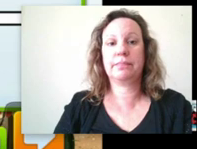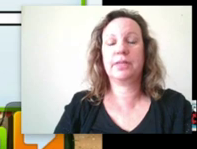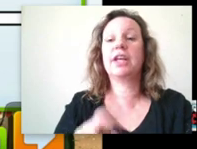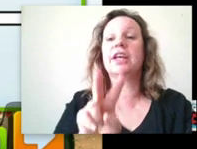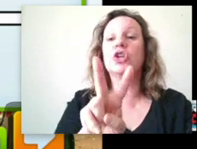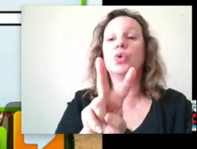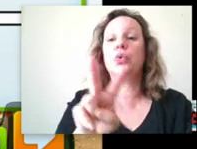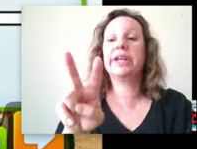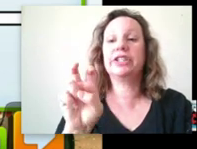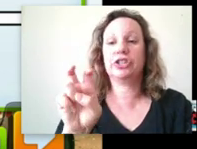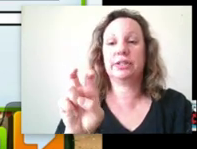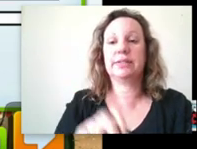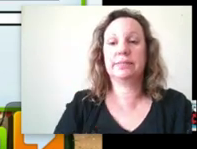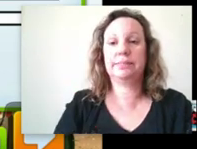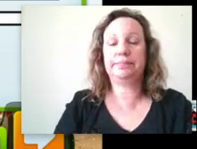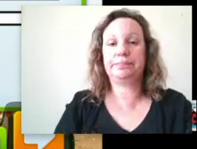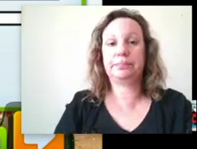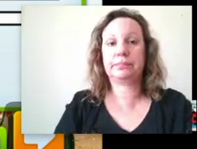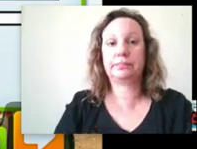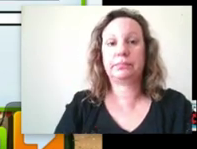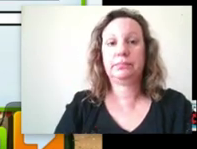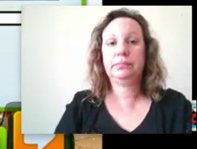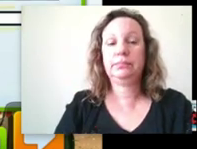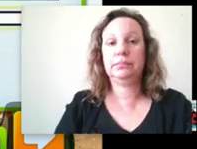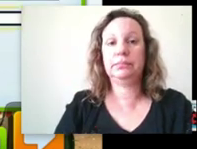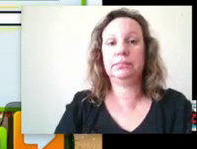2 inches.